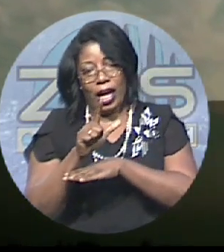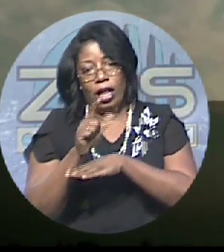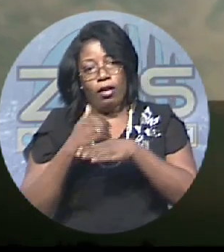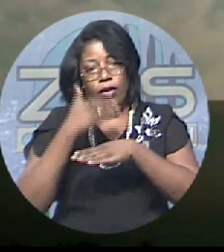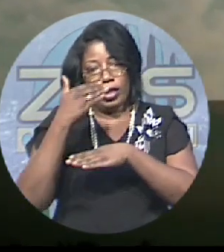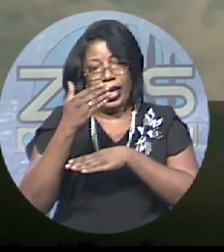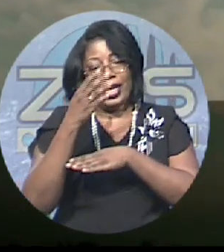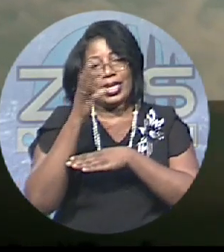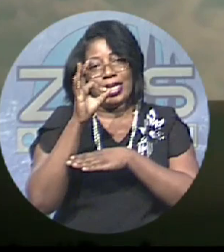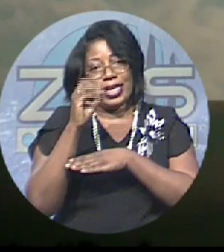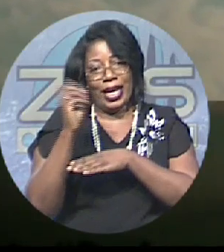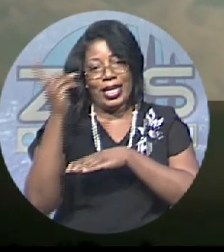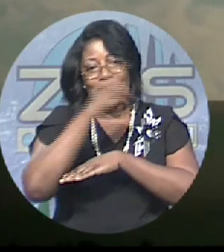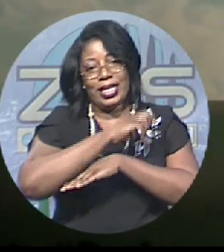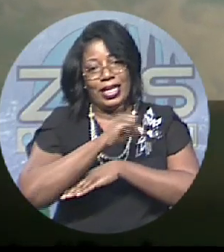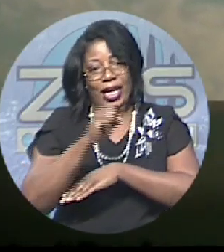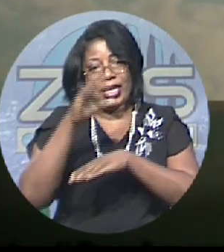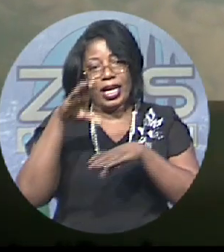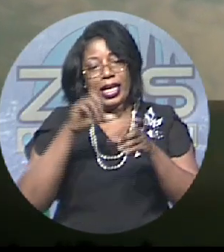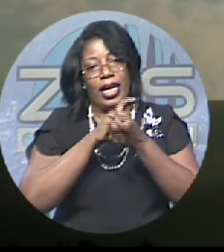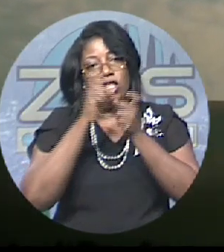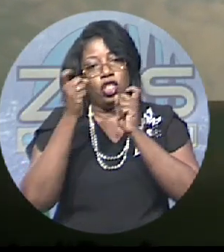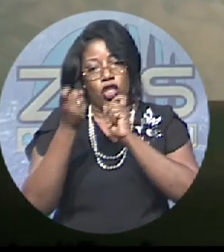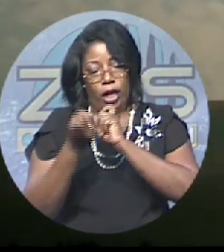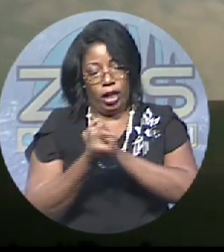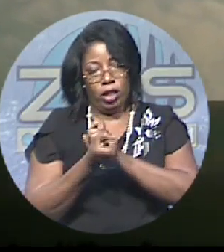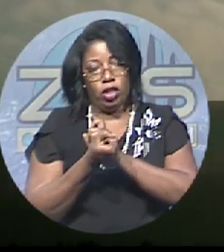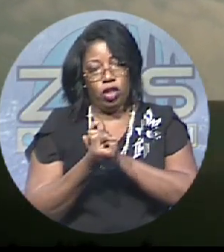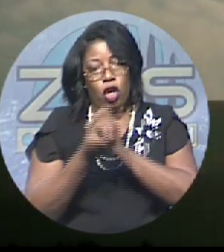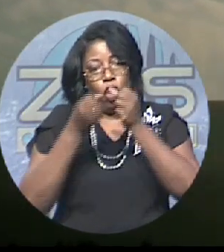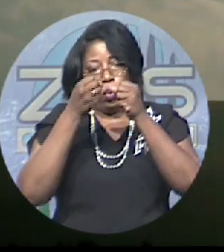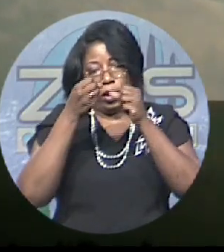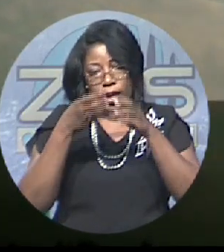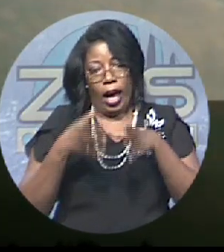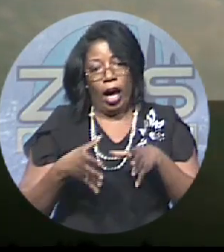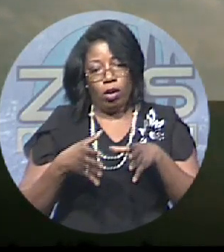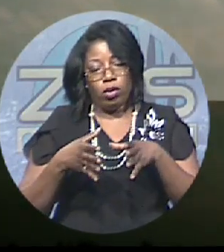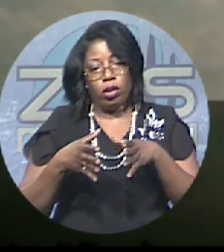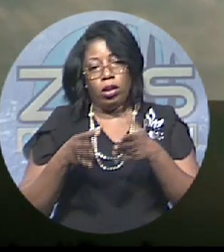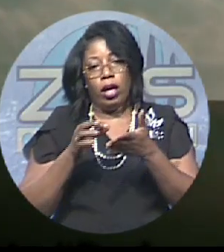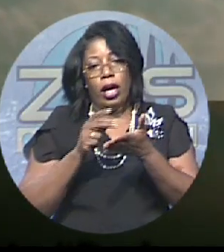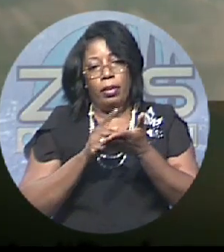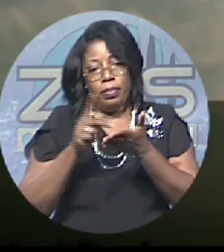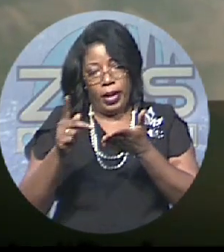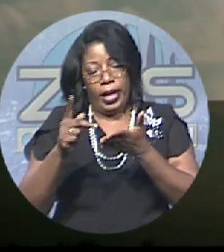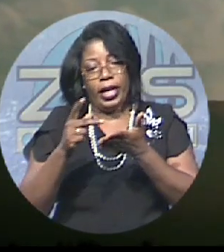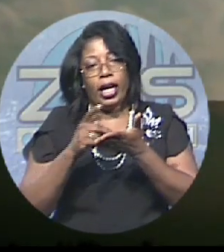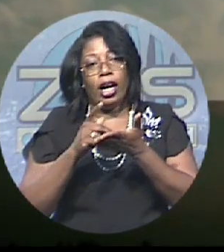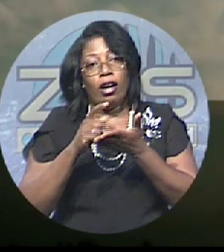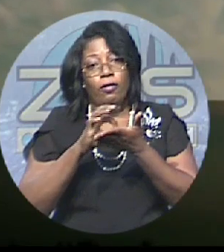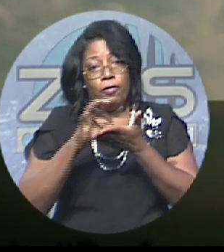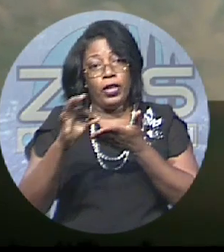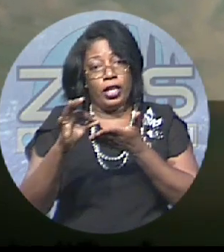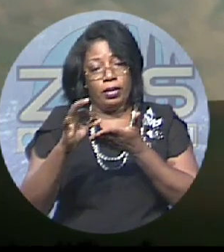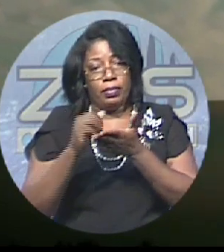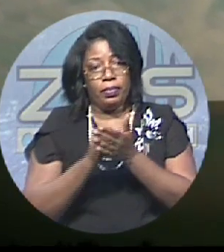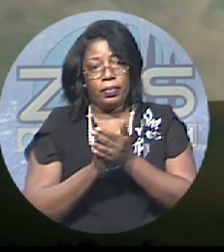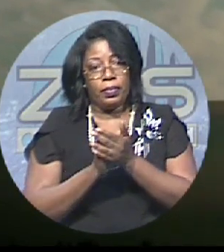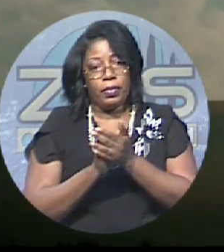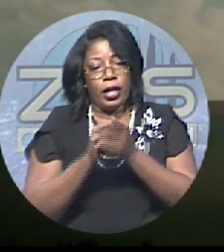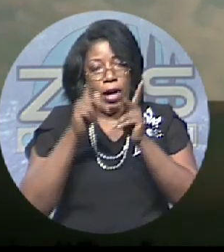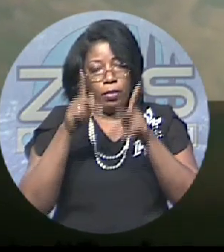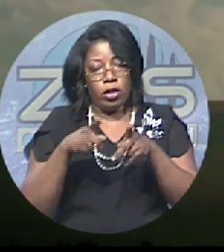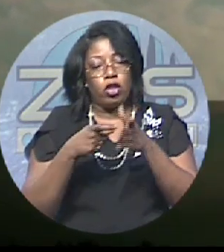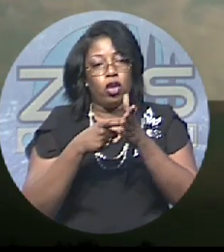the next 90 days can change their itineraries without incurring fees. Affected passengers may